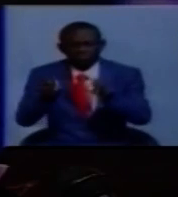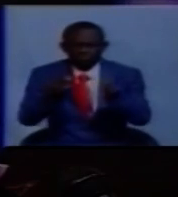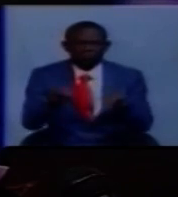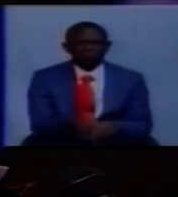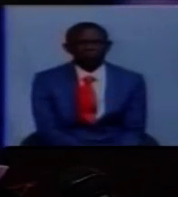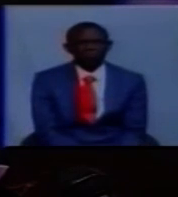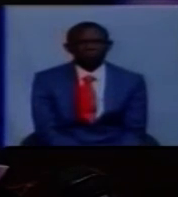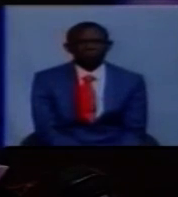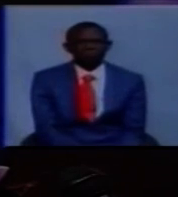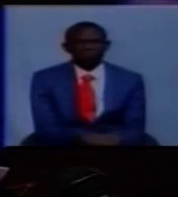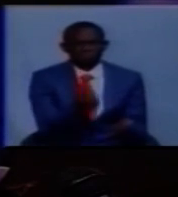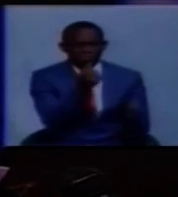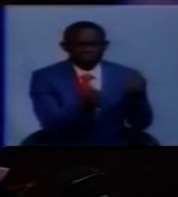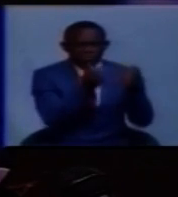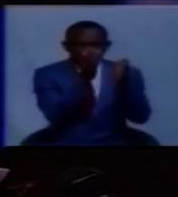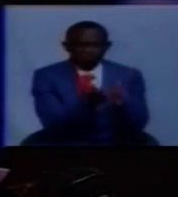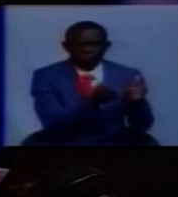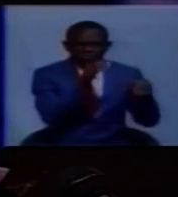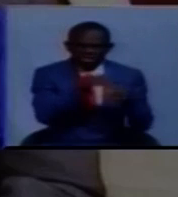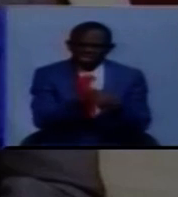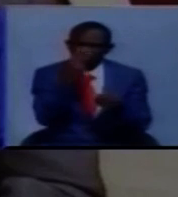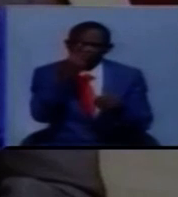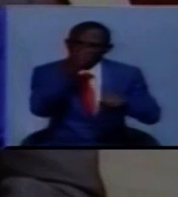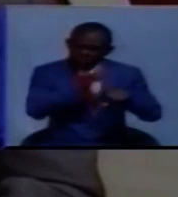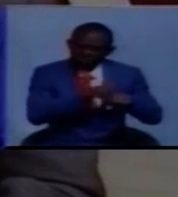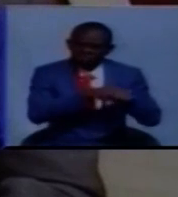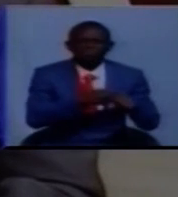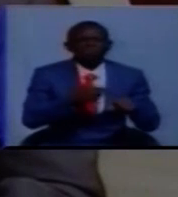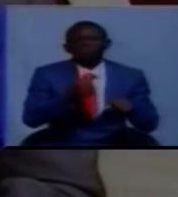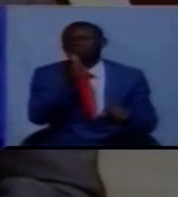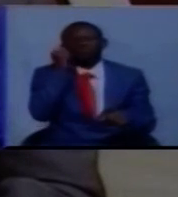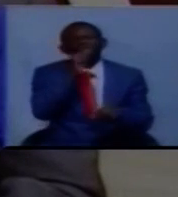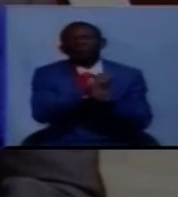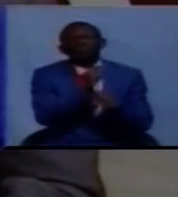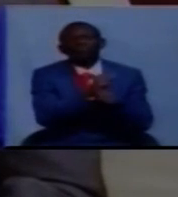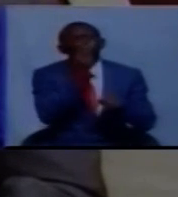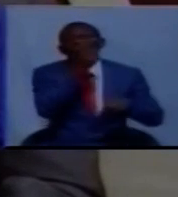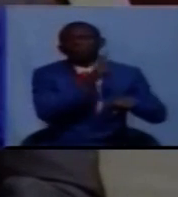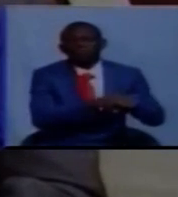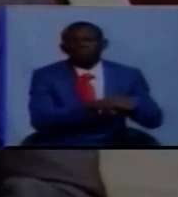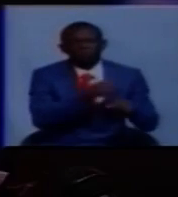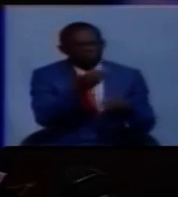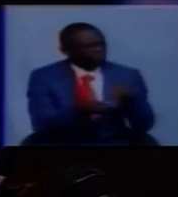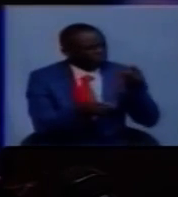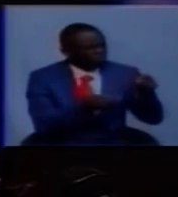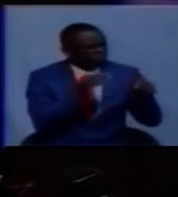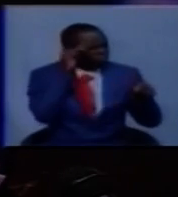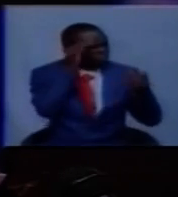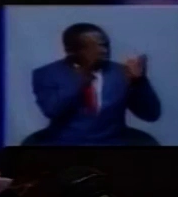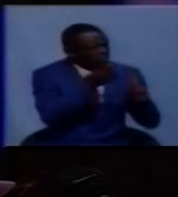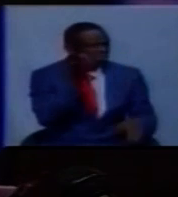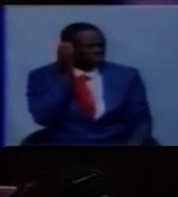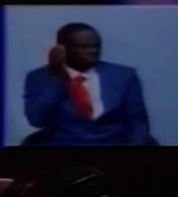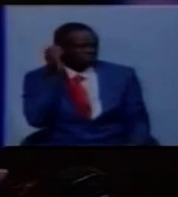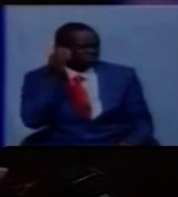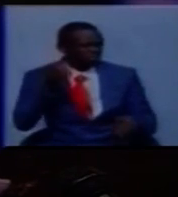tours twice, probably a month, I think, it doesn't show that you are not listening to them. Oh, the problem. These concerns were raised even